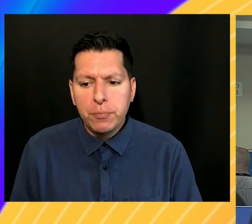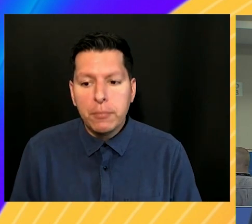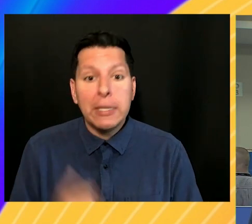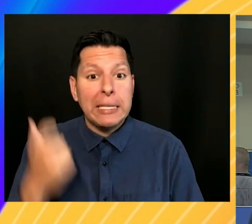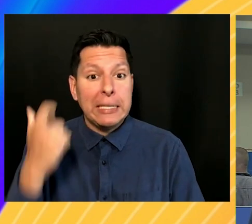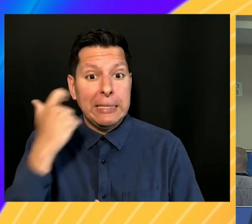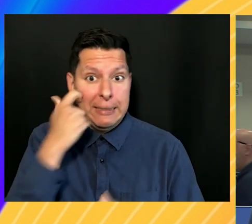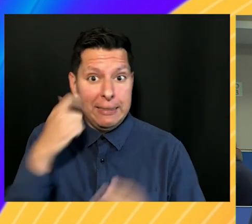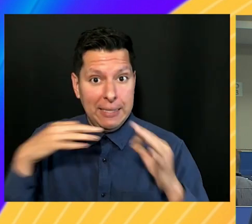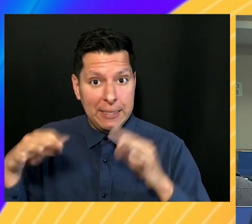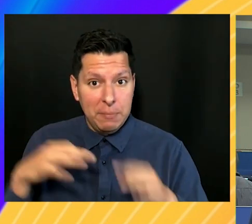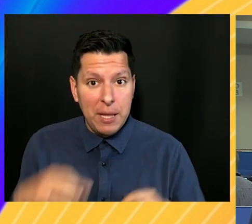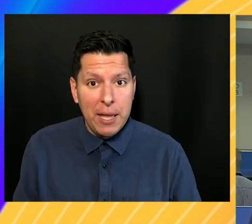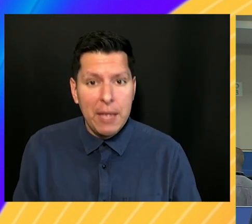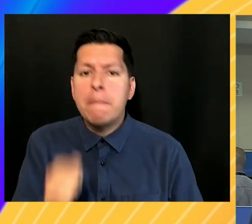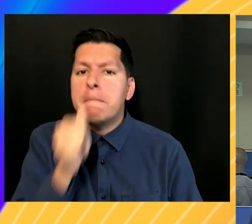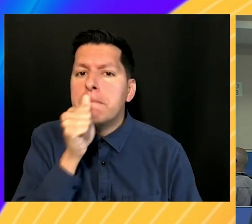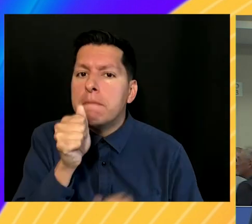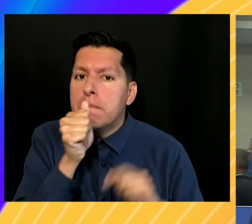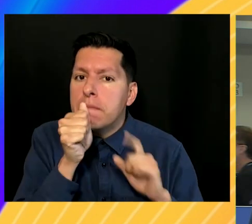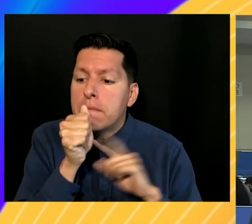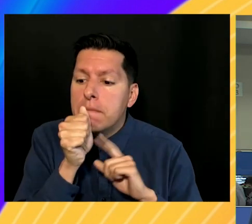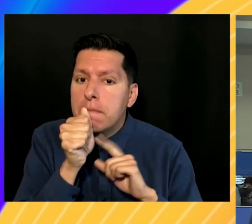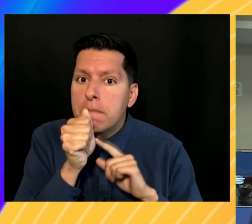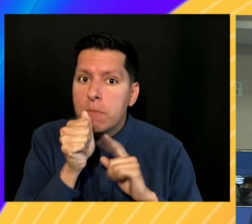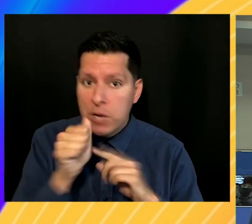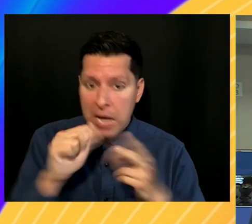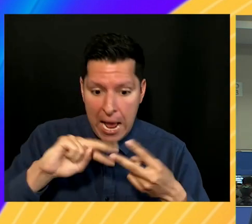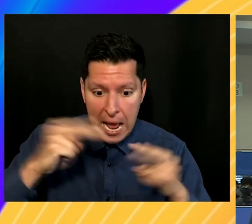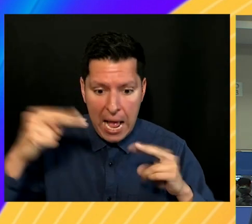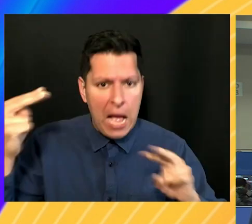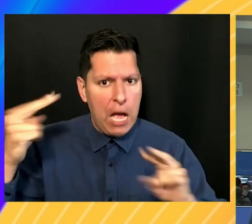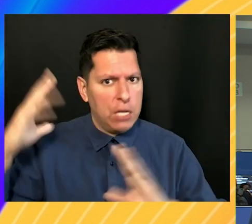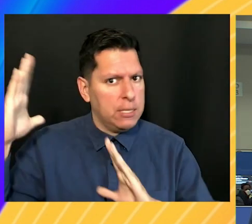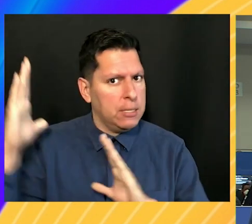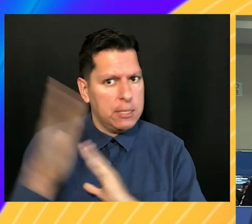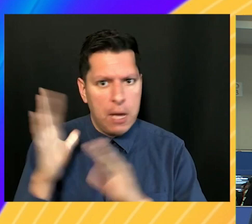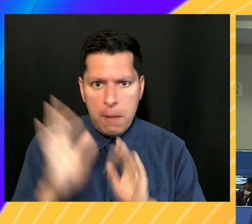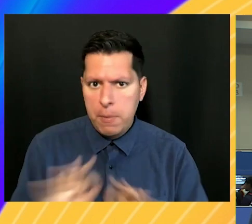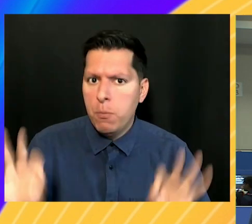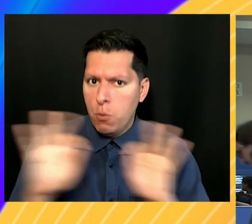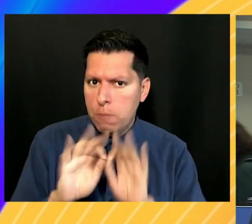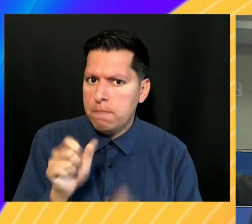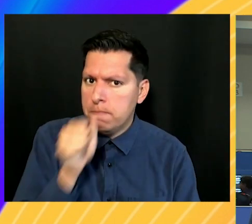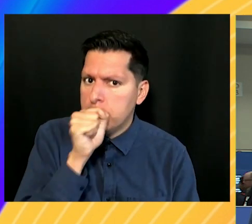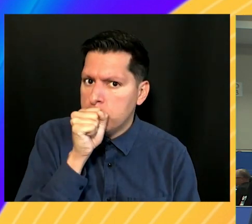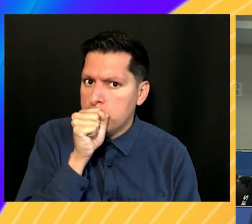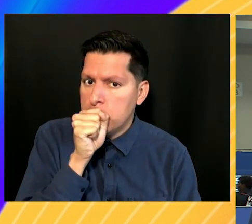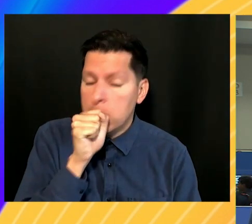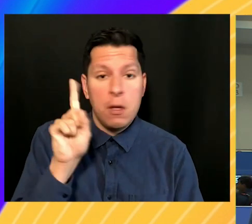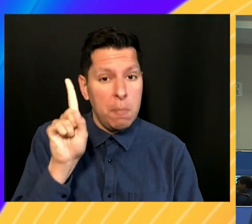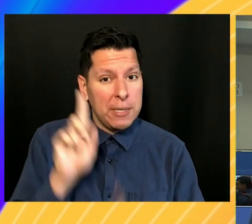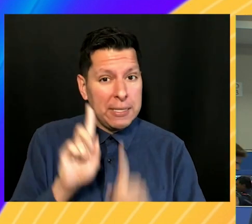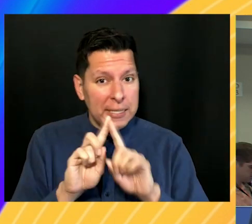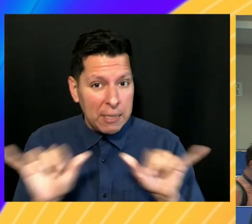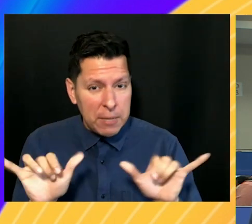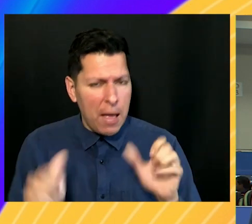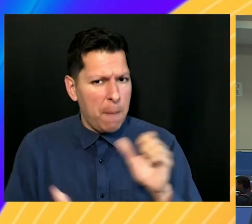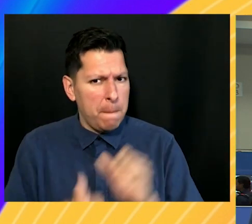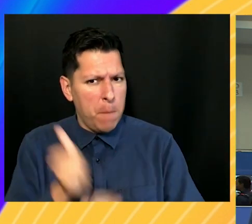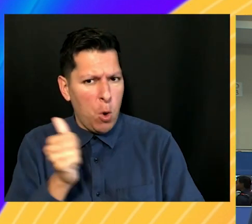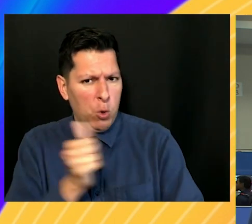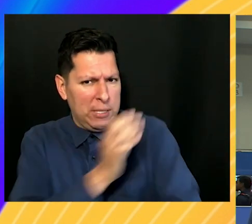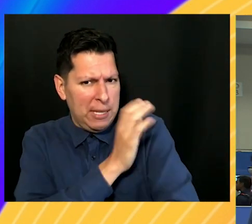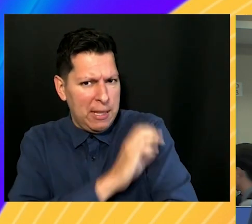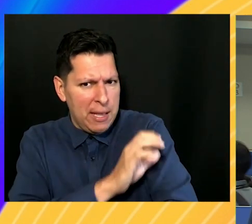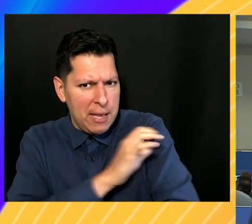the privacy of the individuals that are sequenced is paramount. But actually, at the back of most clinical genomics pipelines, where